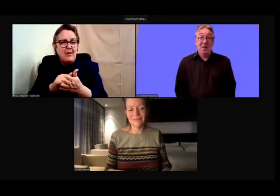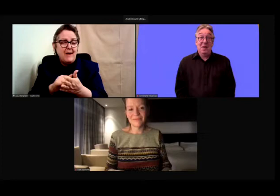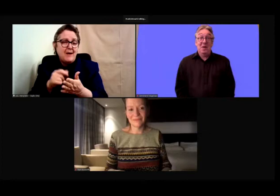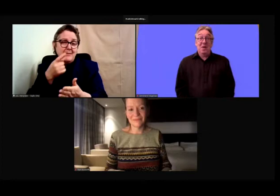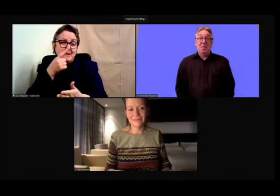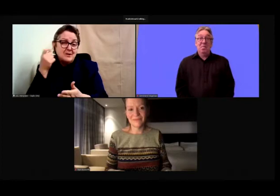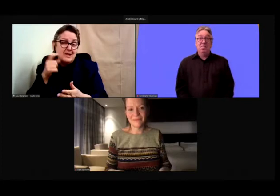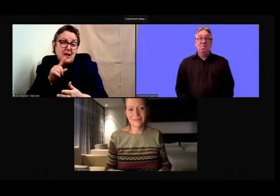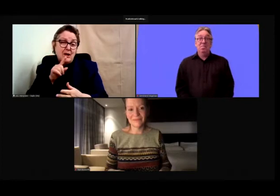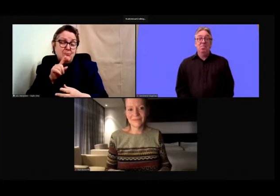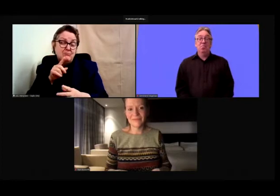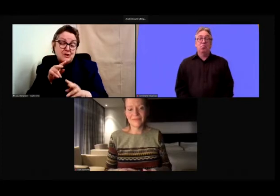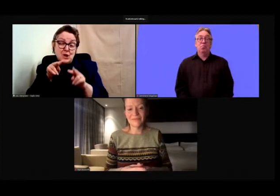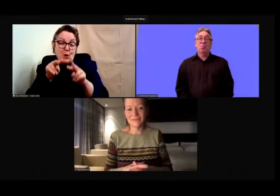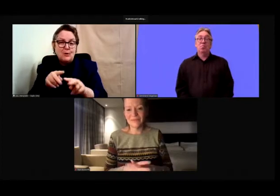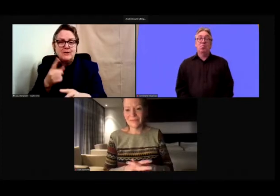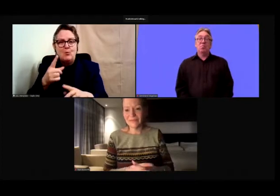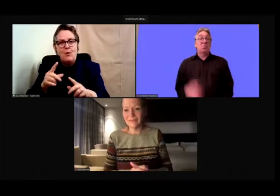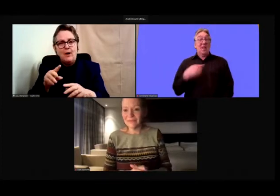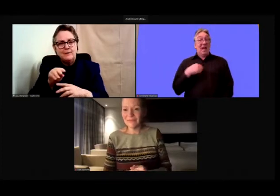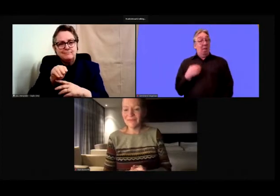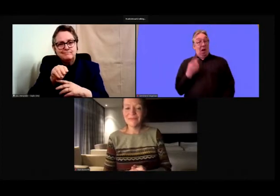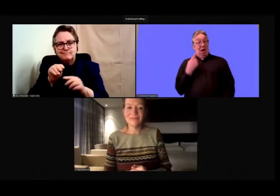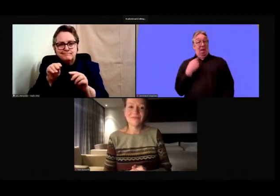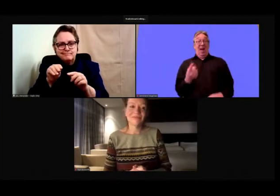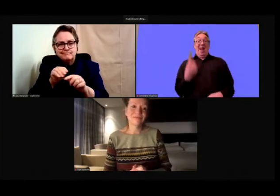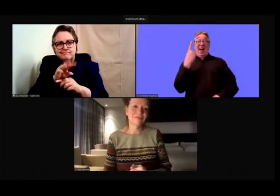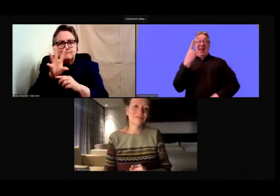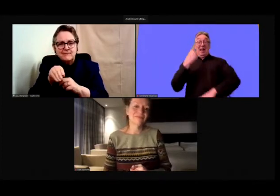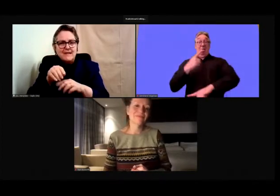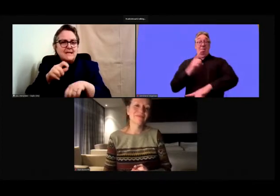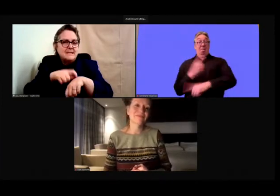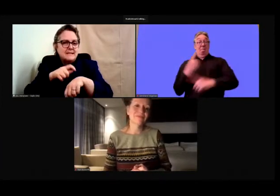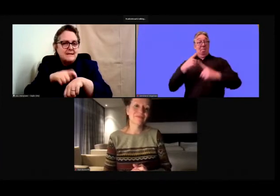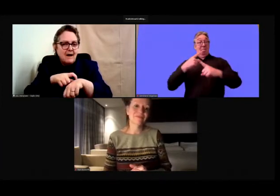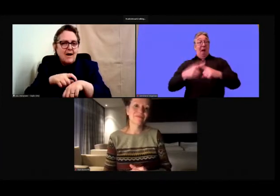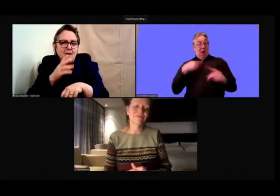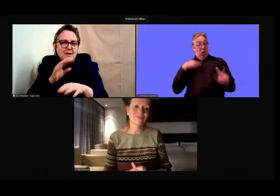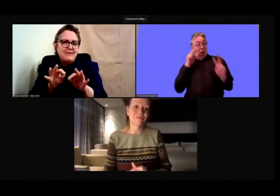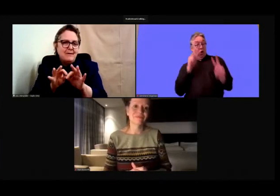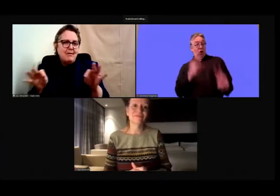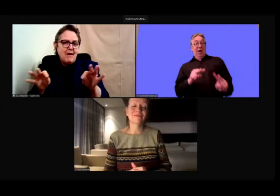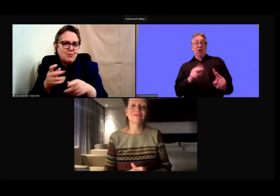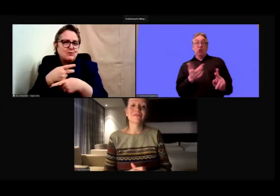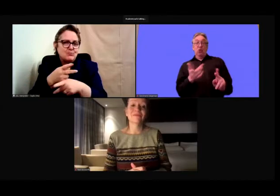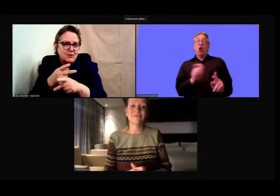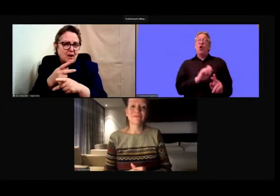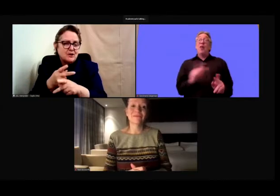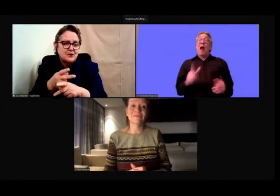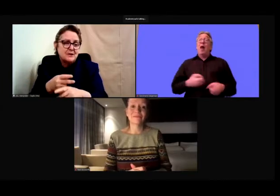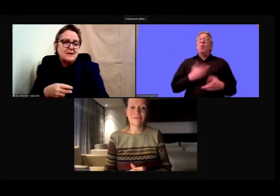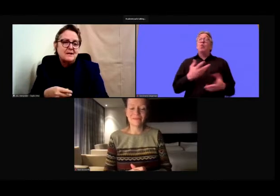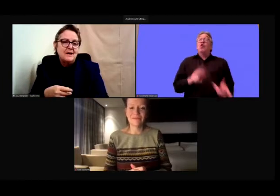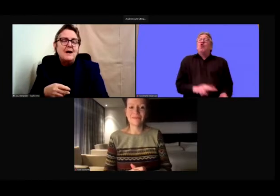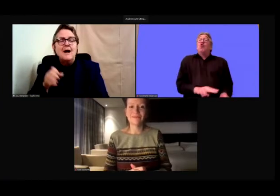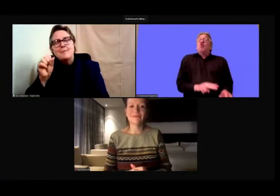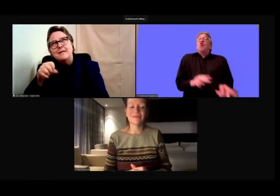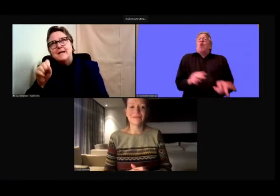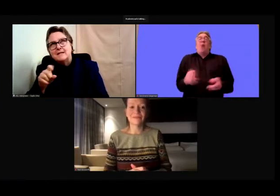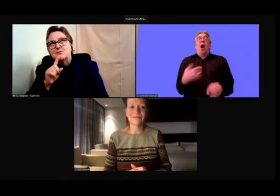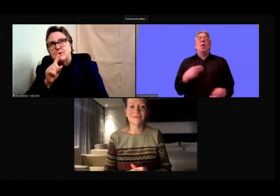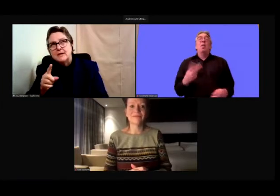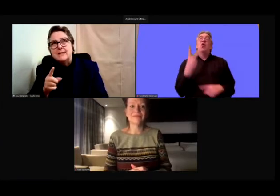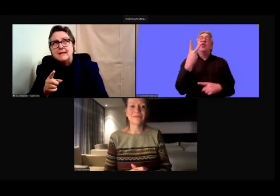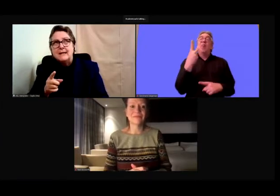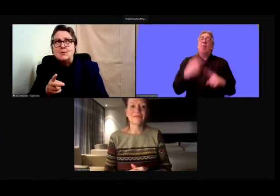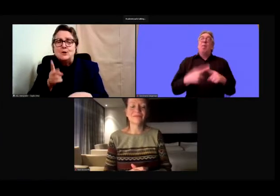one time point. Yeah, in the language productions. Yeah, I mean, it was twice because I tested